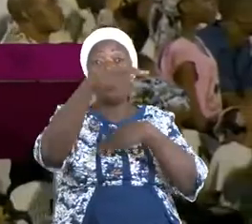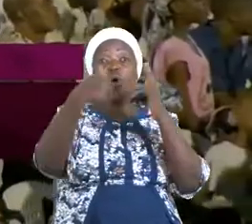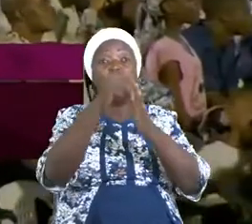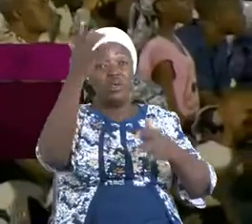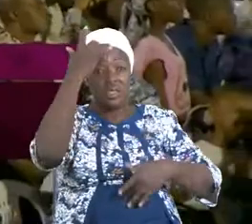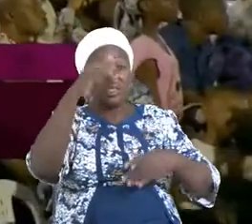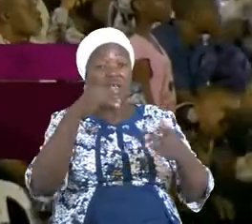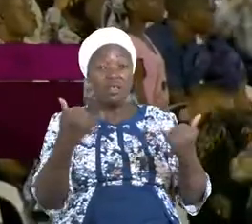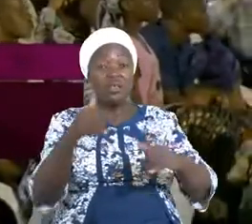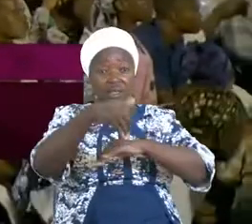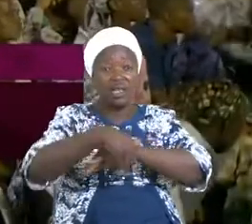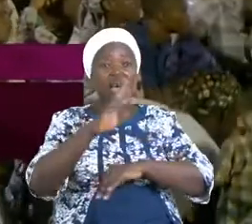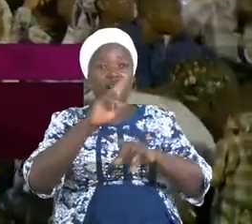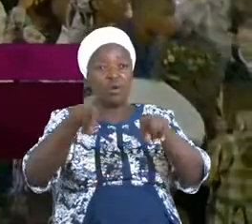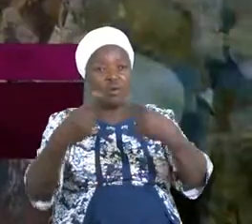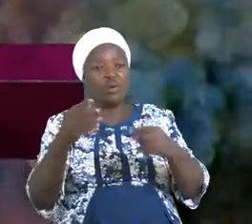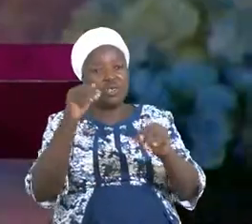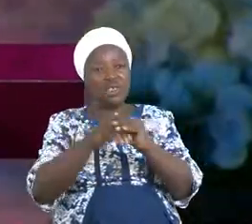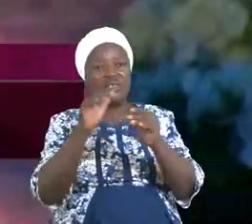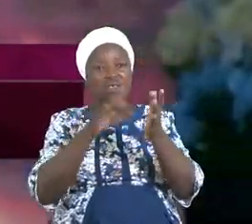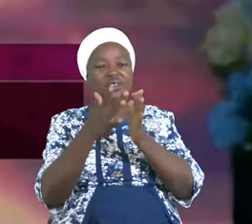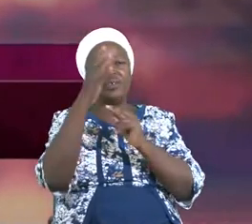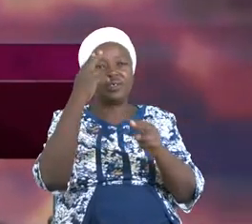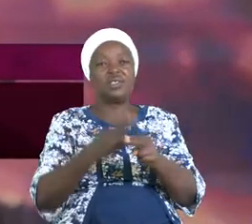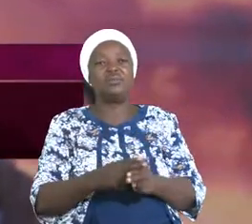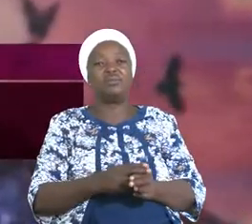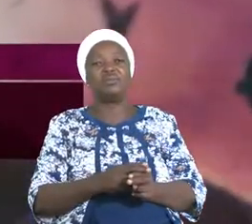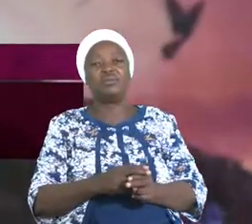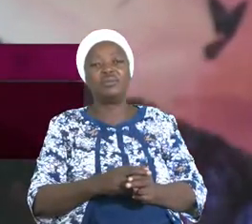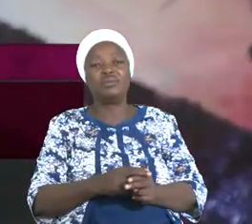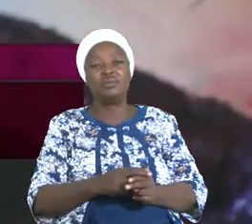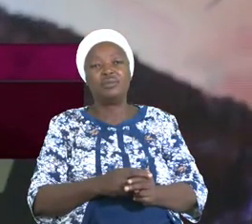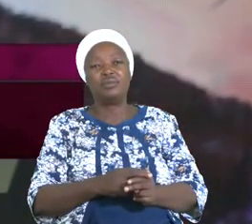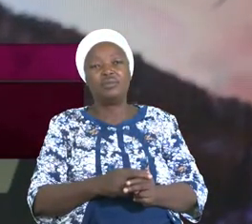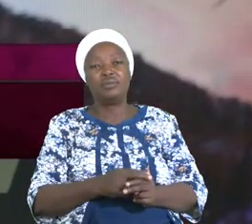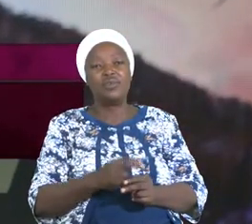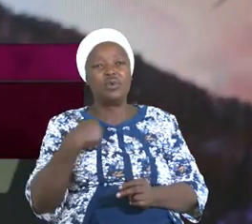they are gone in Jesus' name. We're asking our